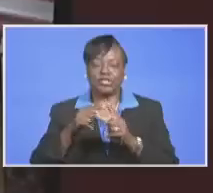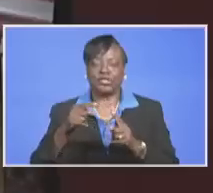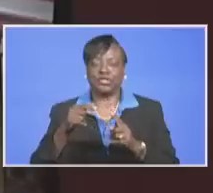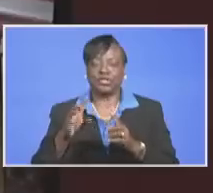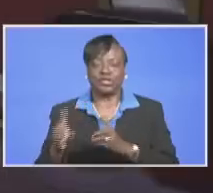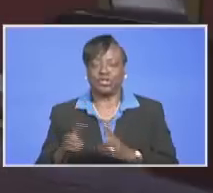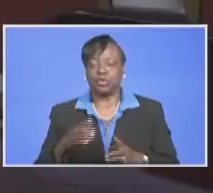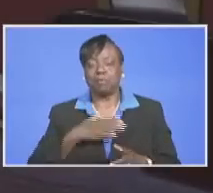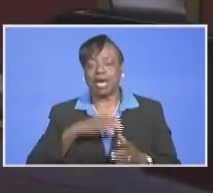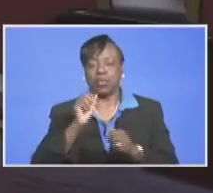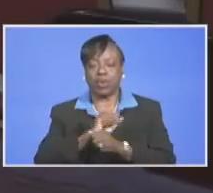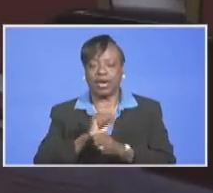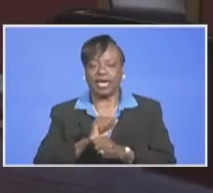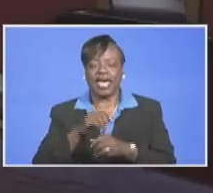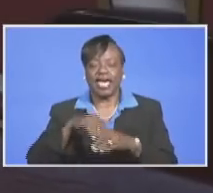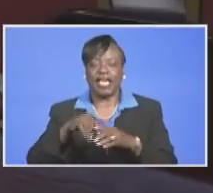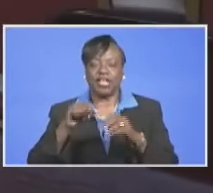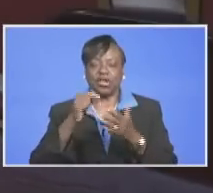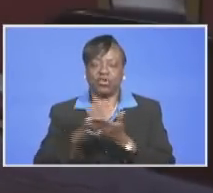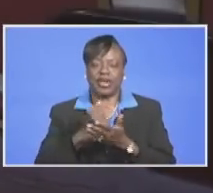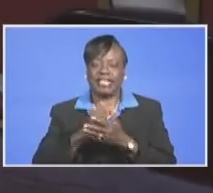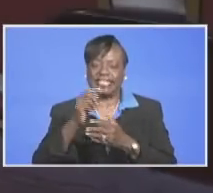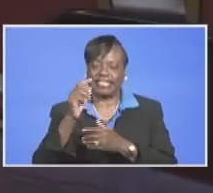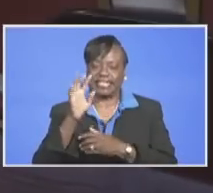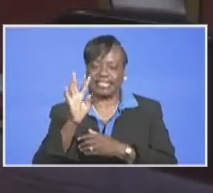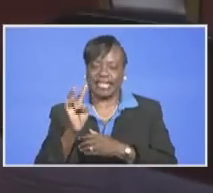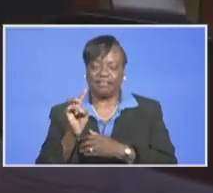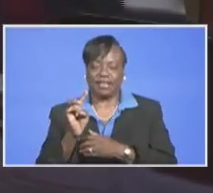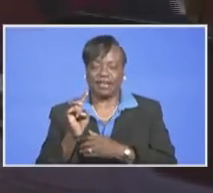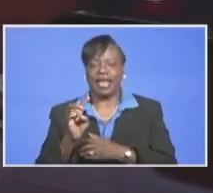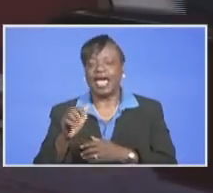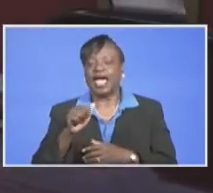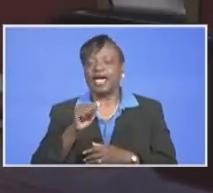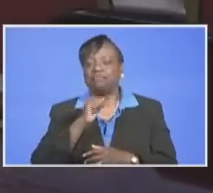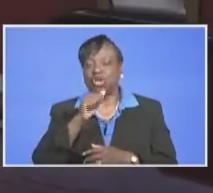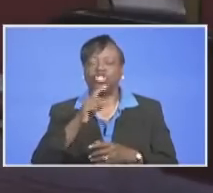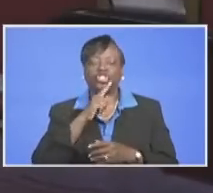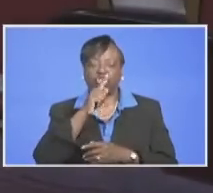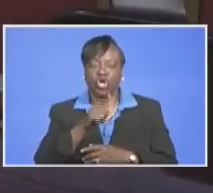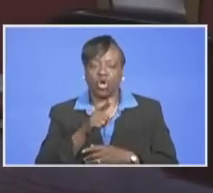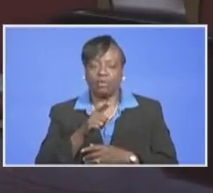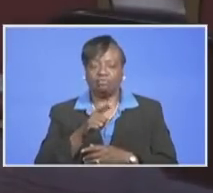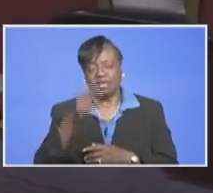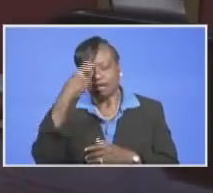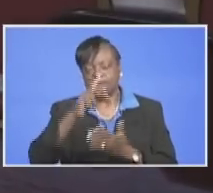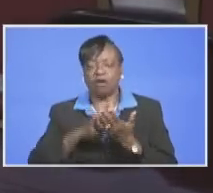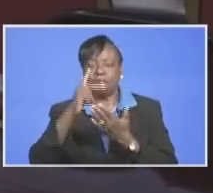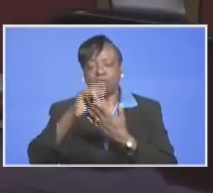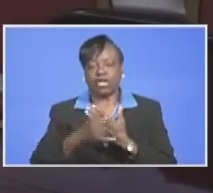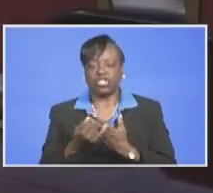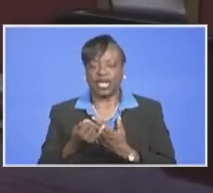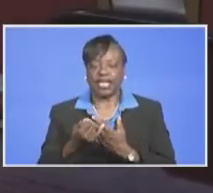I go in grade 7. I'm not quite sure, but probably just to do projects on